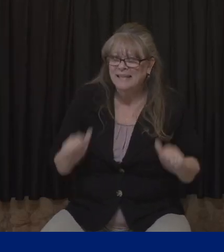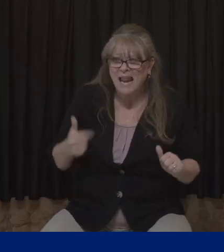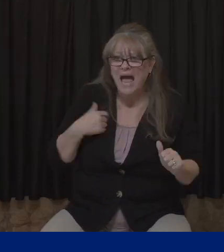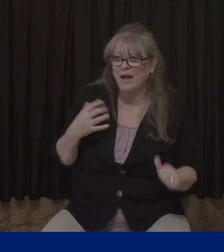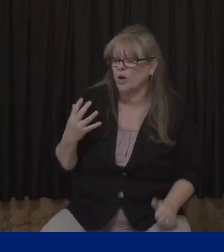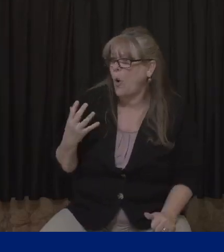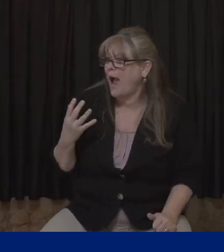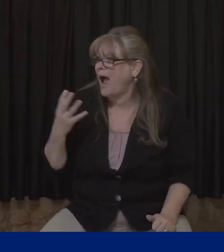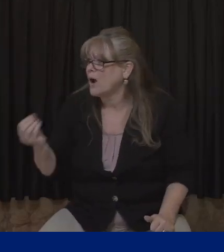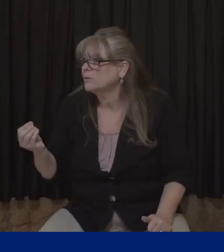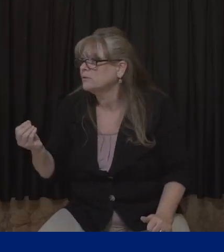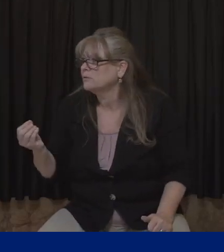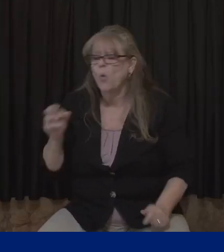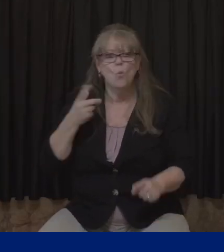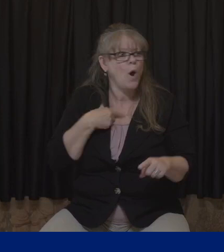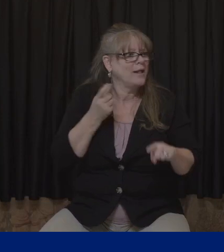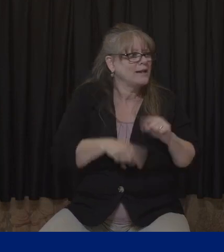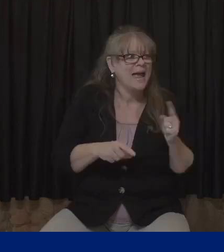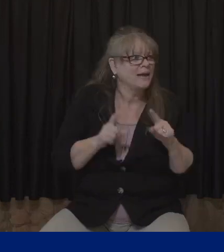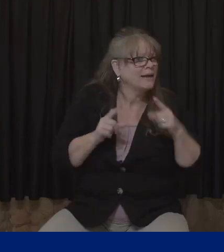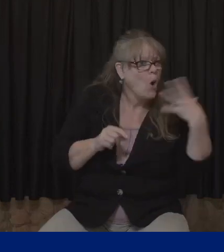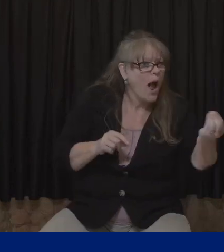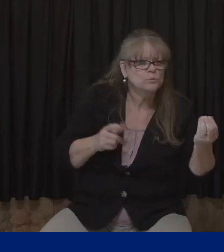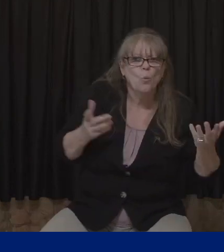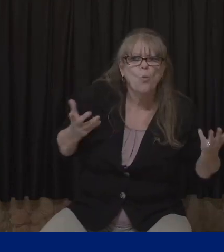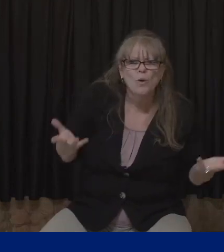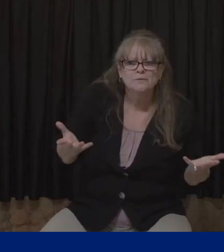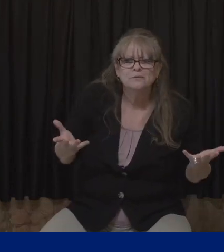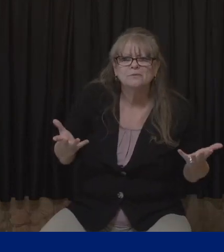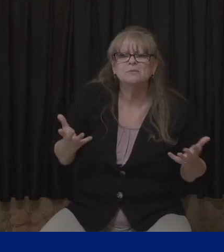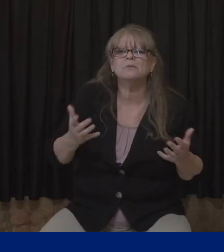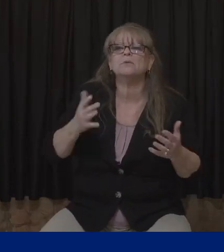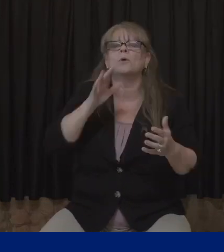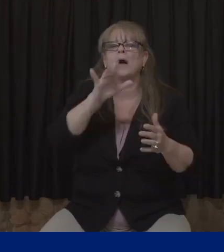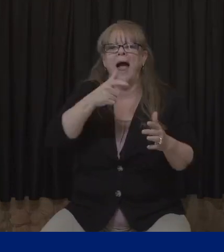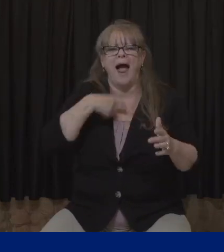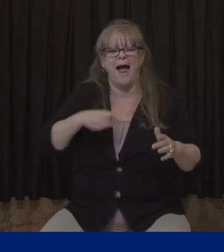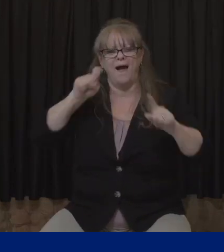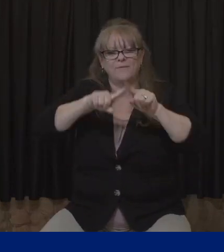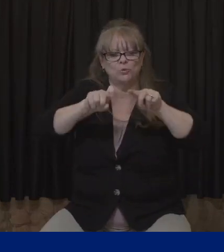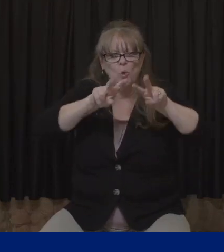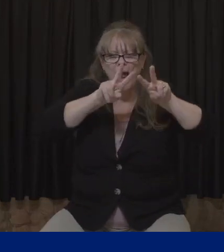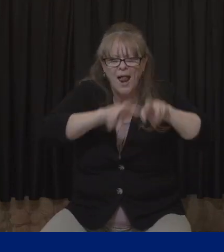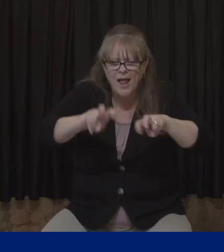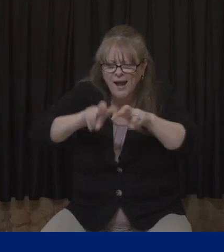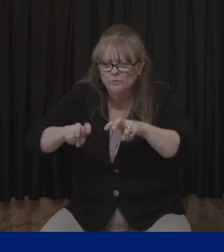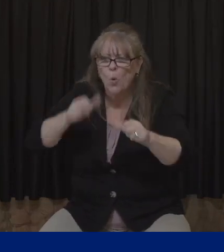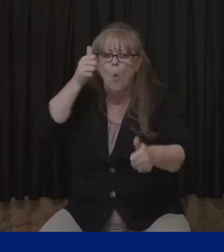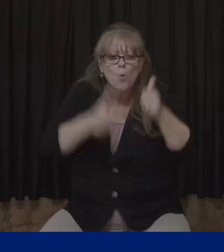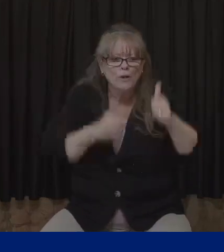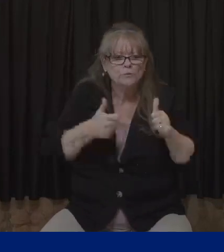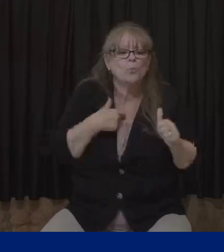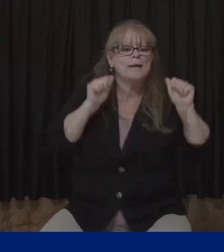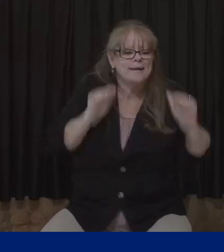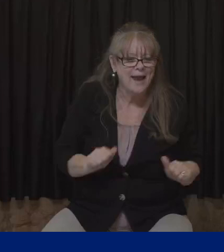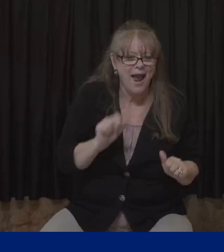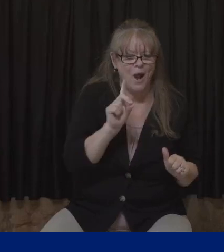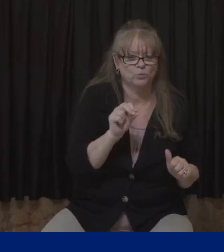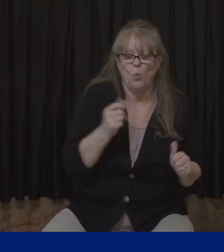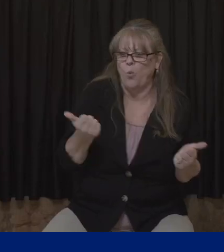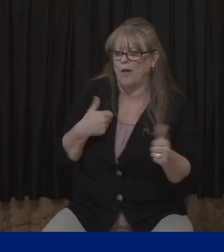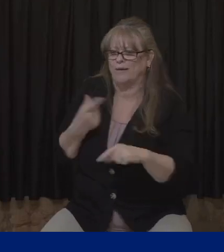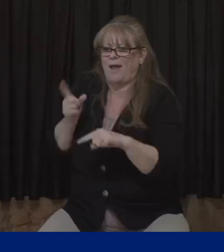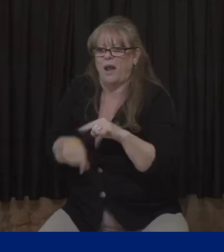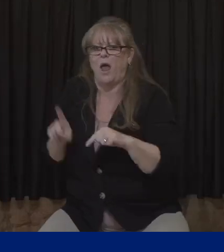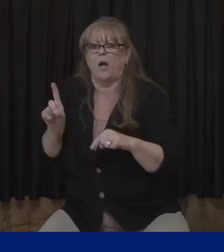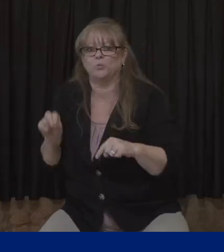that. We live in a world of gray. Coloradans need to be able to work to earn a living, to support themselves, to put food on the table, to earn their rent. And we want to give